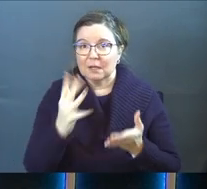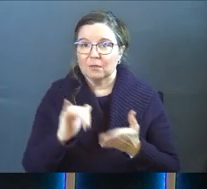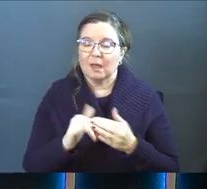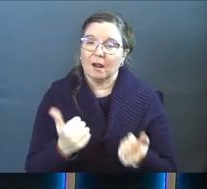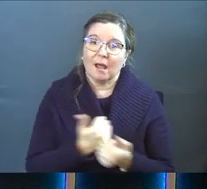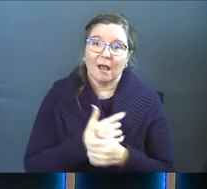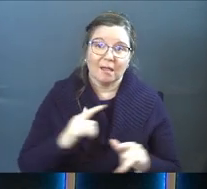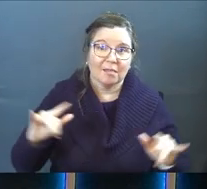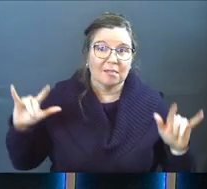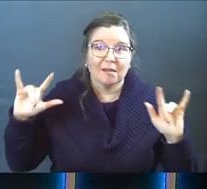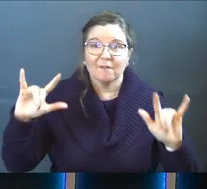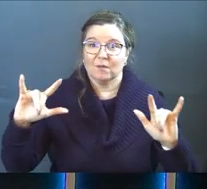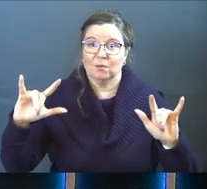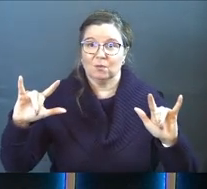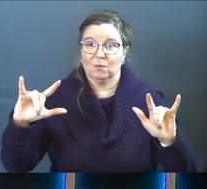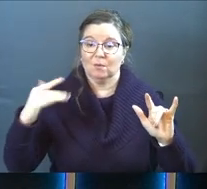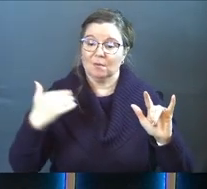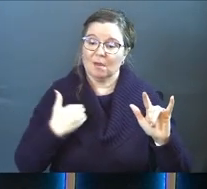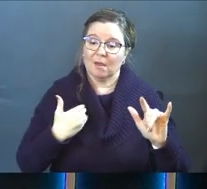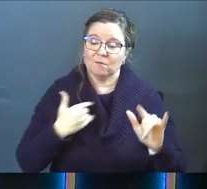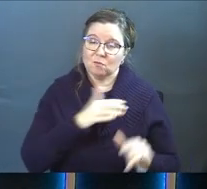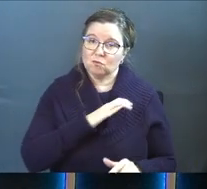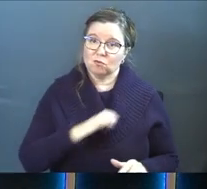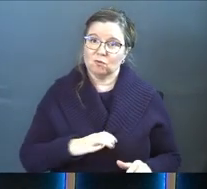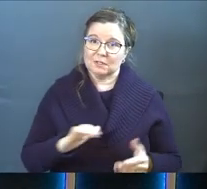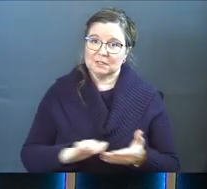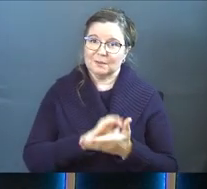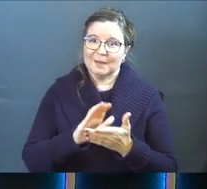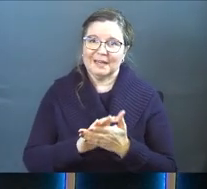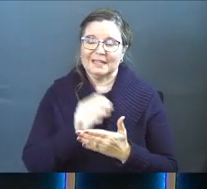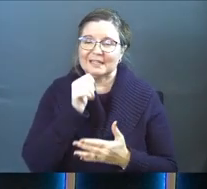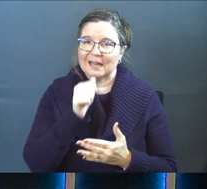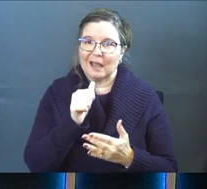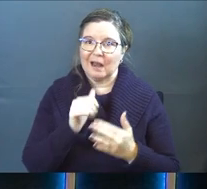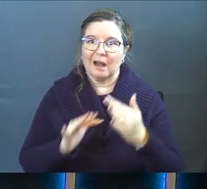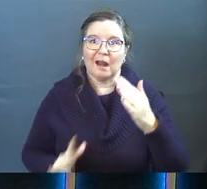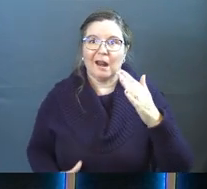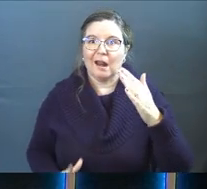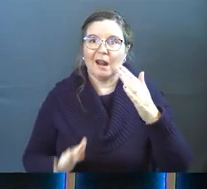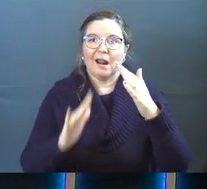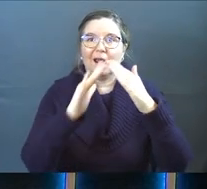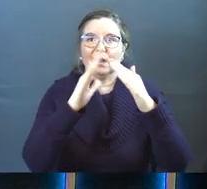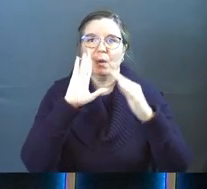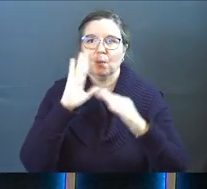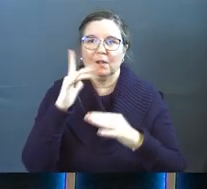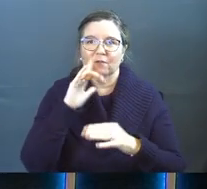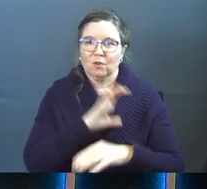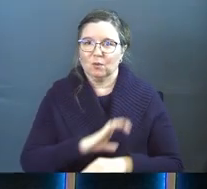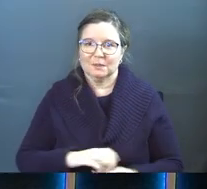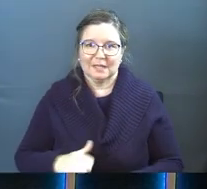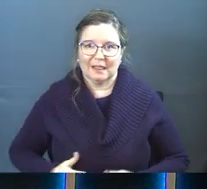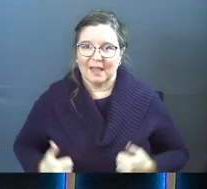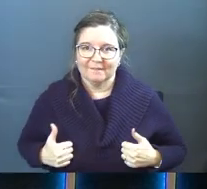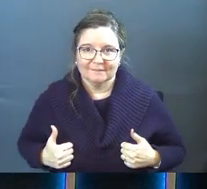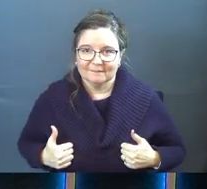you that I love you, and that having a Christian marriage is not the pinnacle of God's will for the Christian